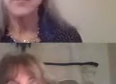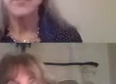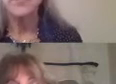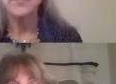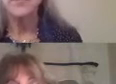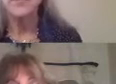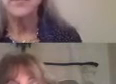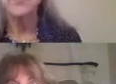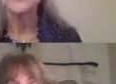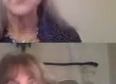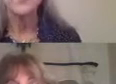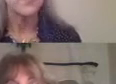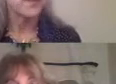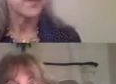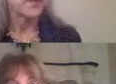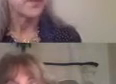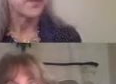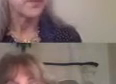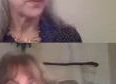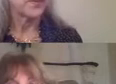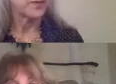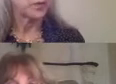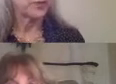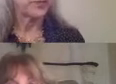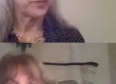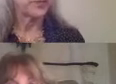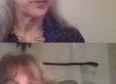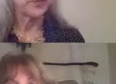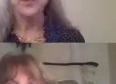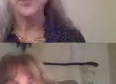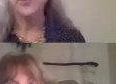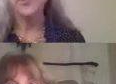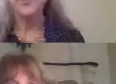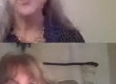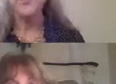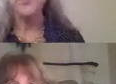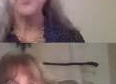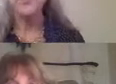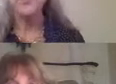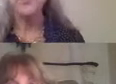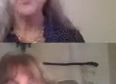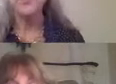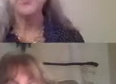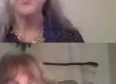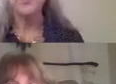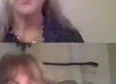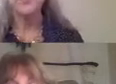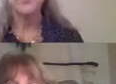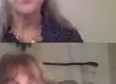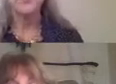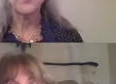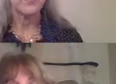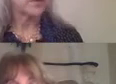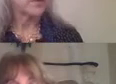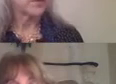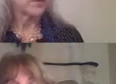Cato Ambrose, who is the Frick's Manager of Partnerships and Performances. Partnerships like this with other organizations are wonderful for us. It lets us